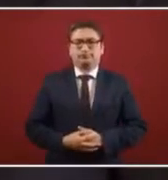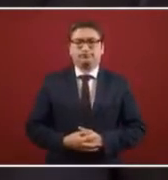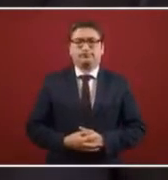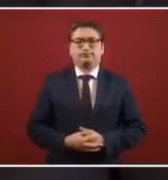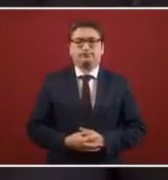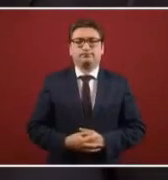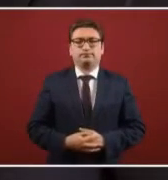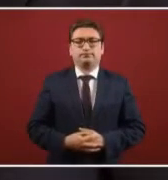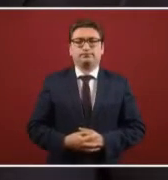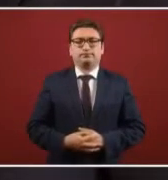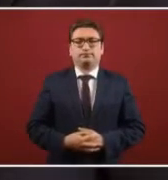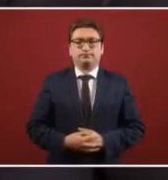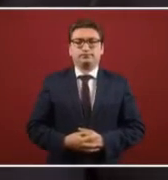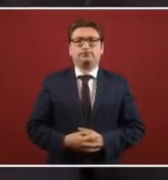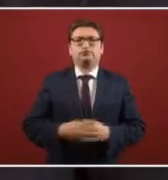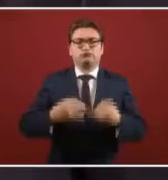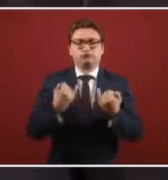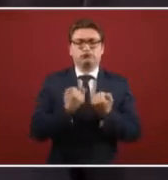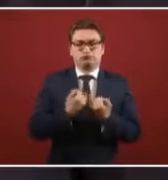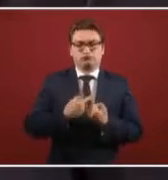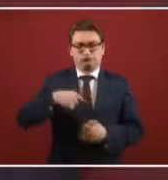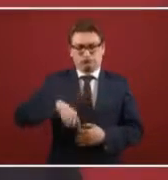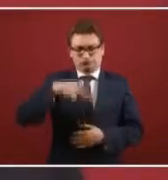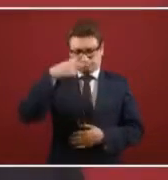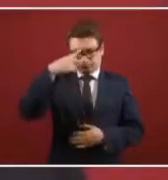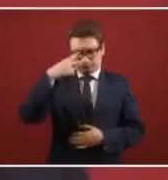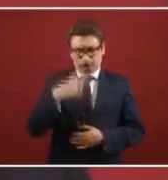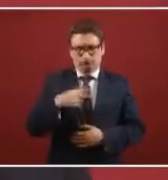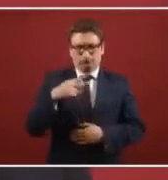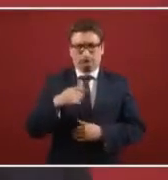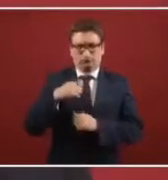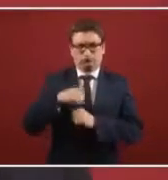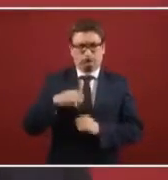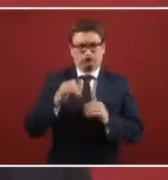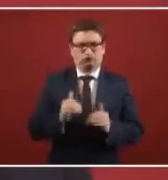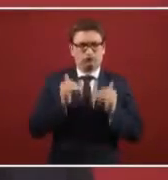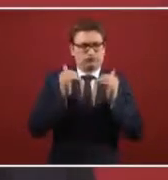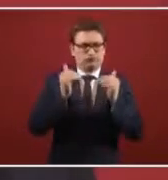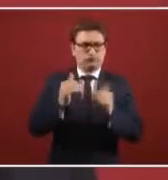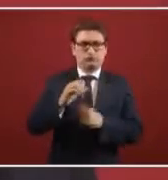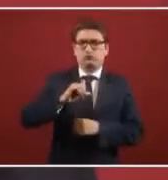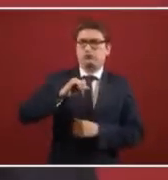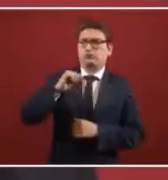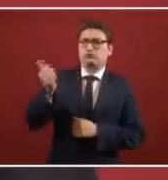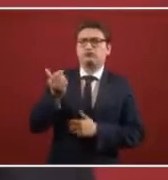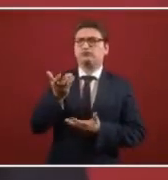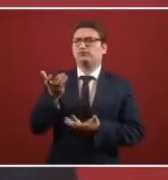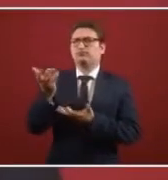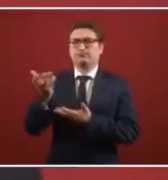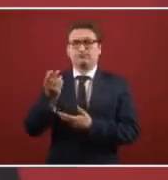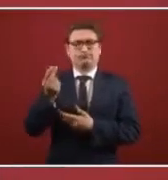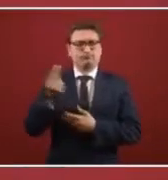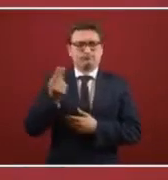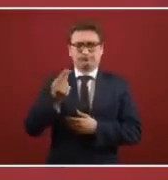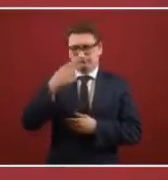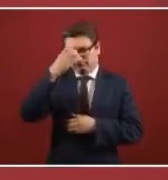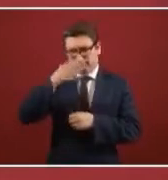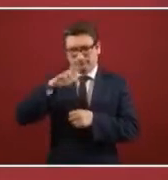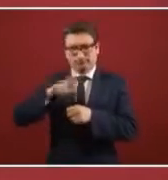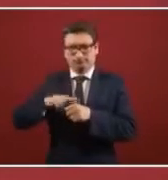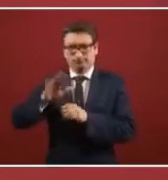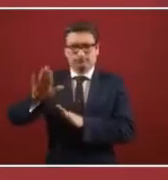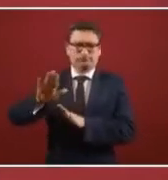hacer valer nuestra soberanía we also want to make our No sovereignty depender strong and not depend del extranjero